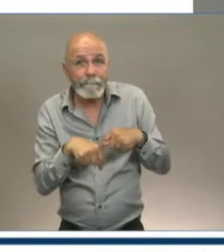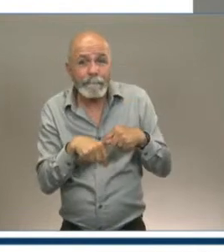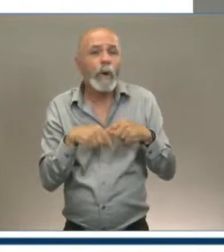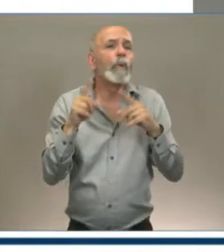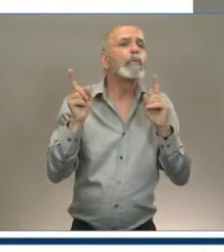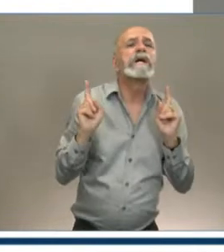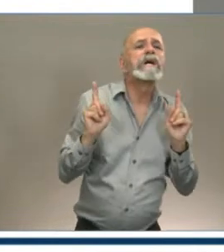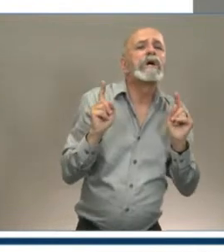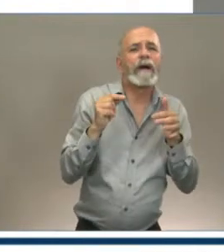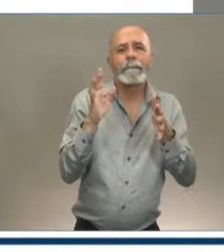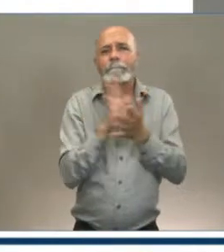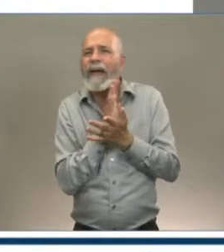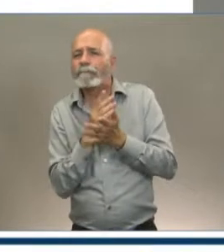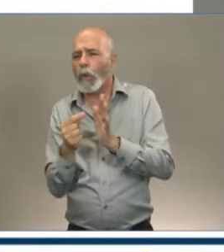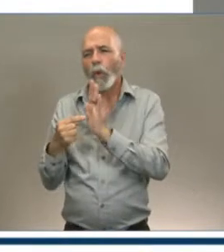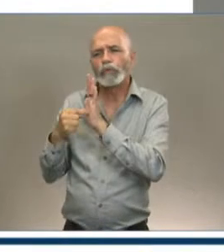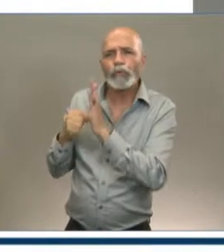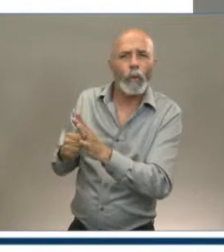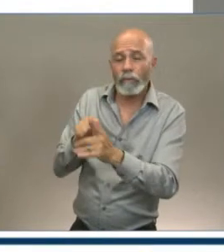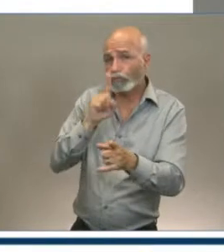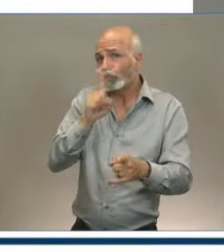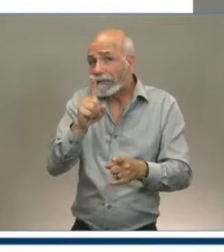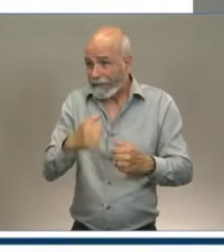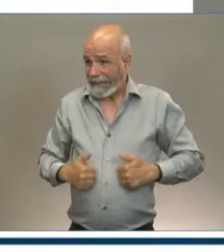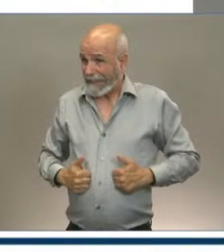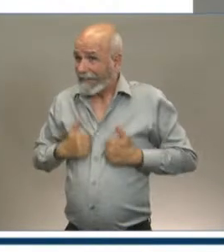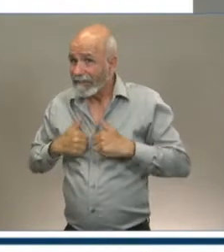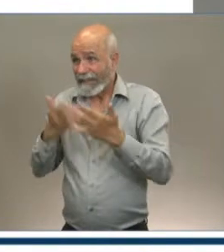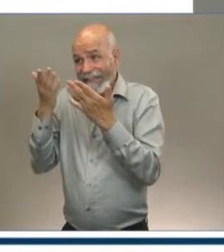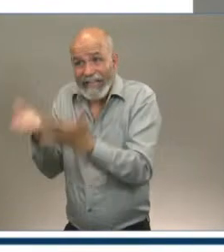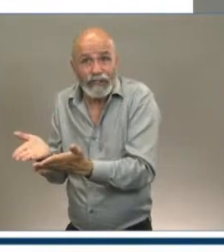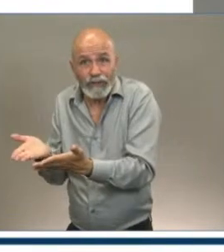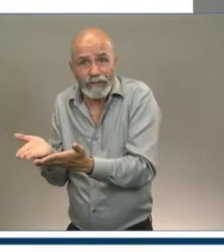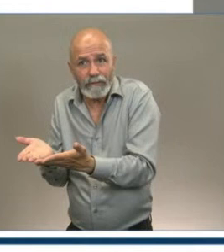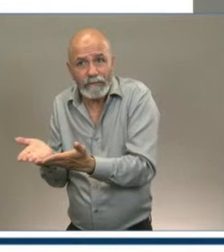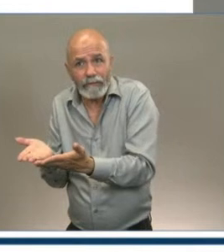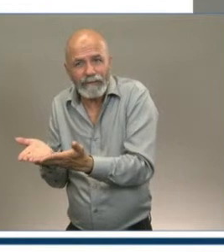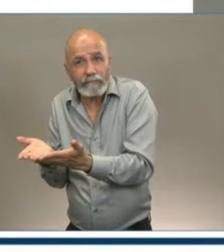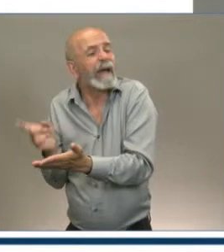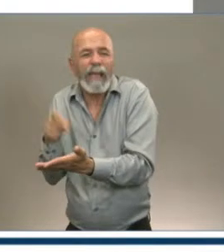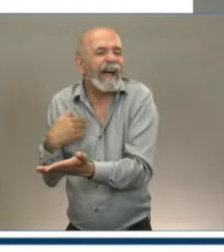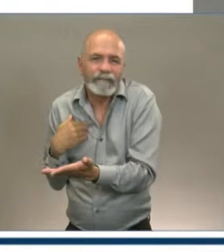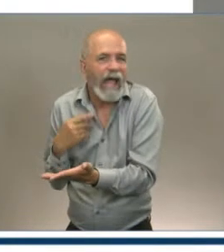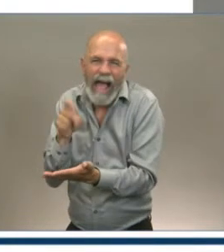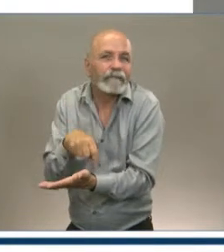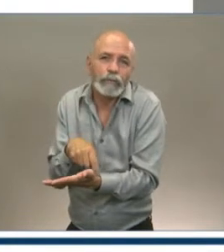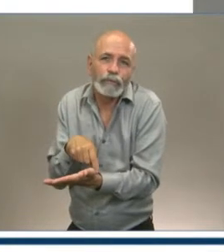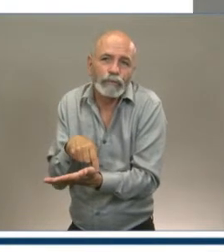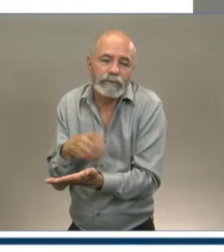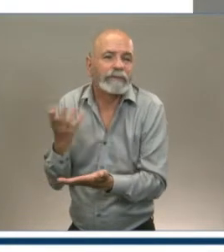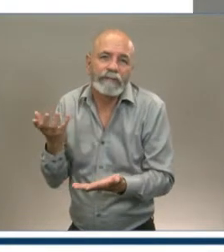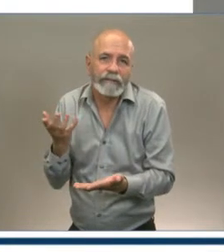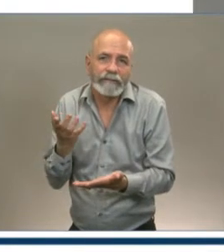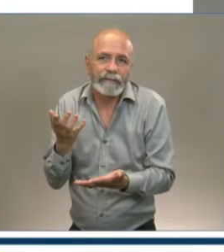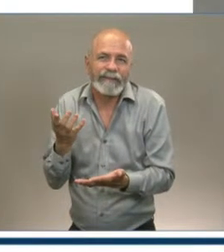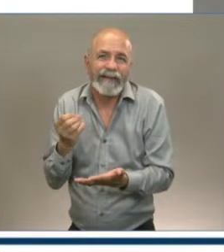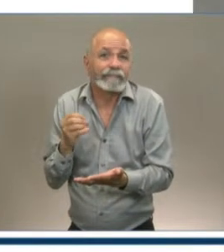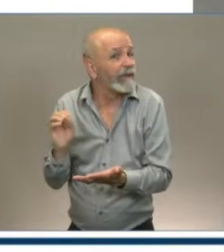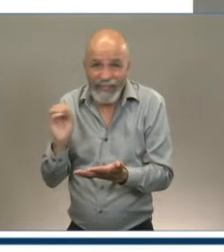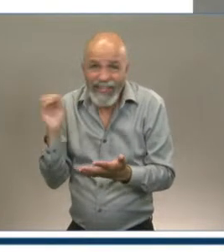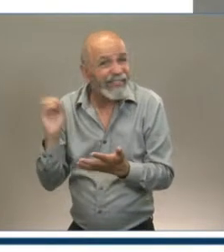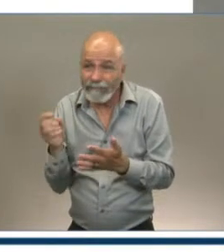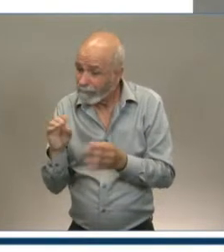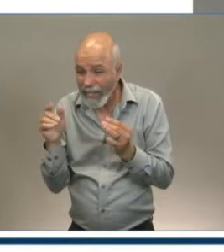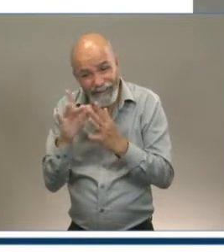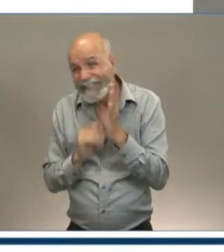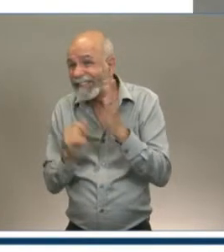you need to bring to prove certain things, that you have to have those. If people don't have them, we